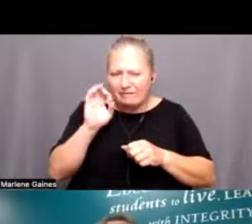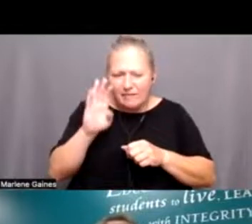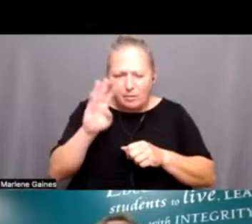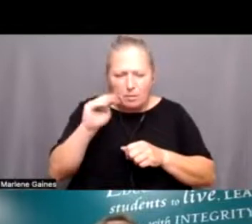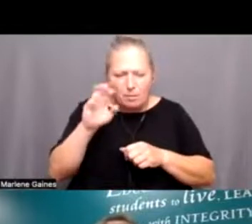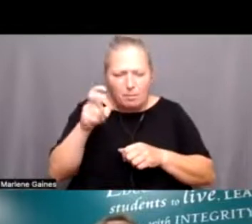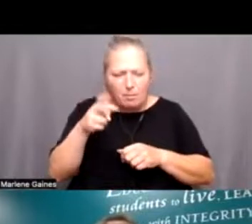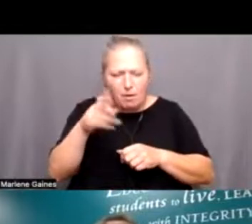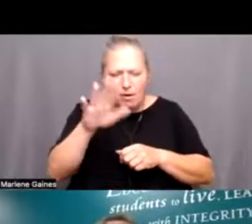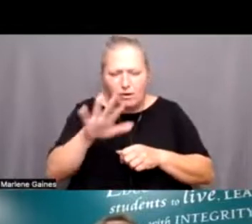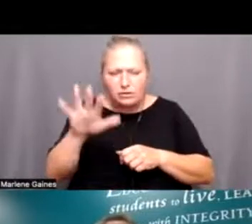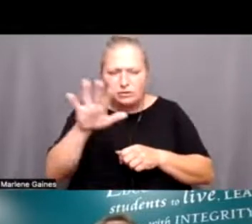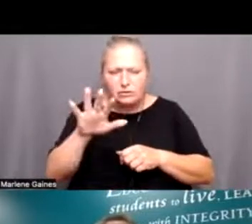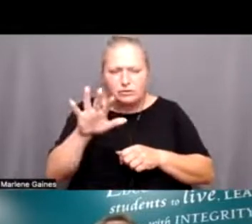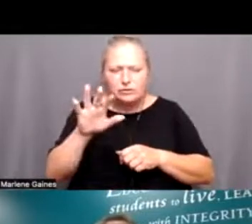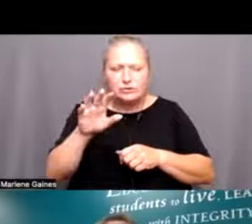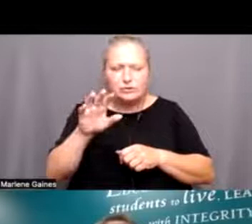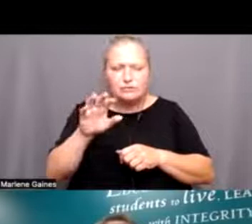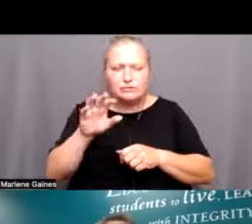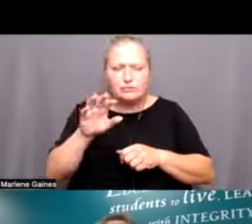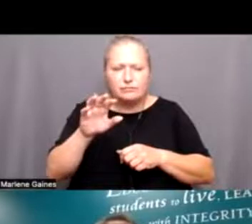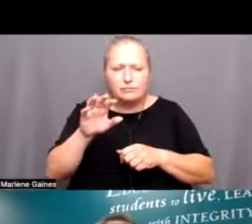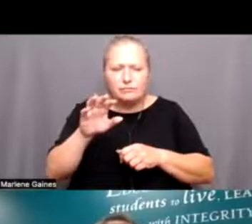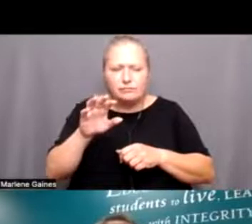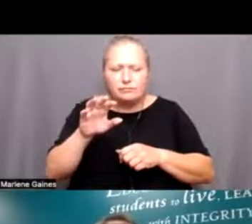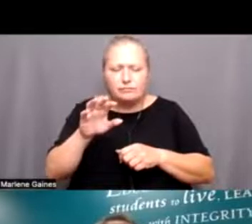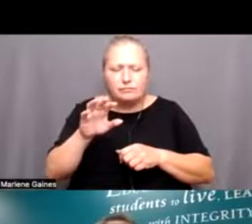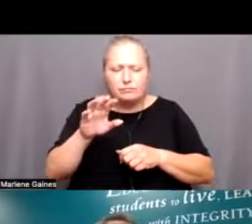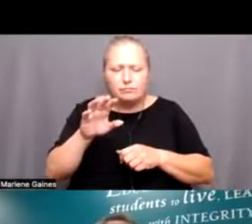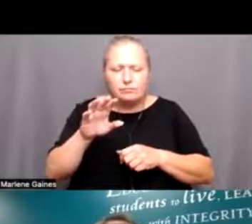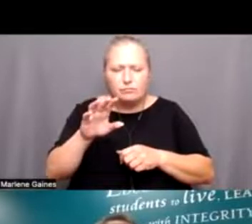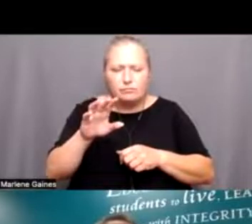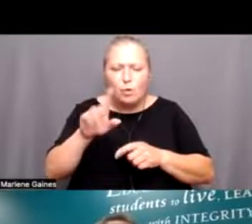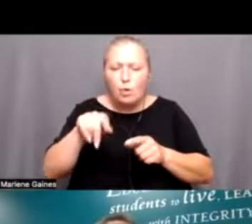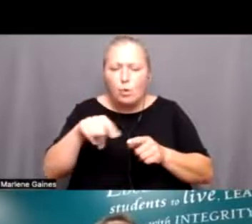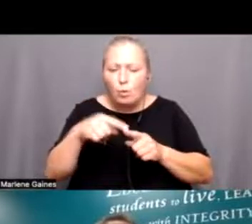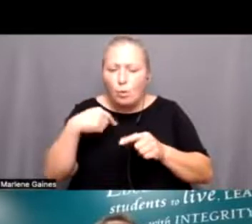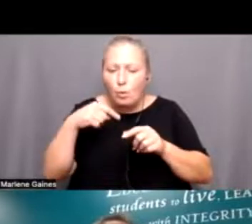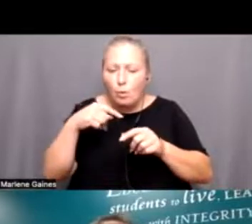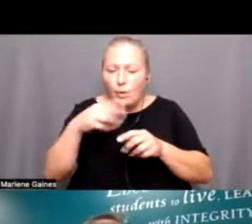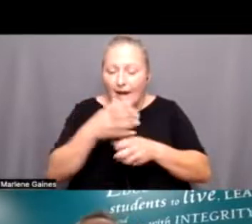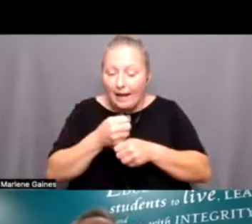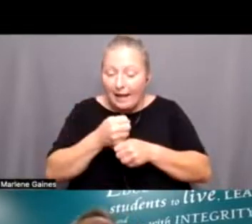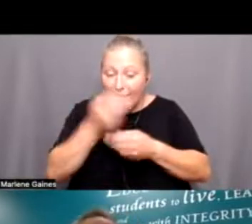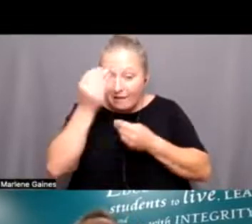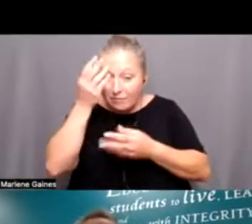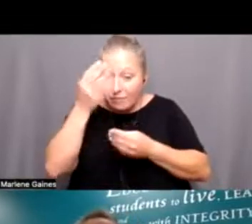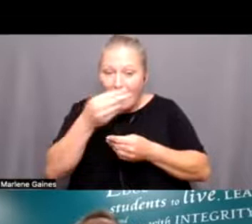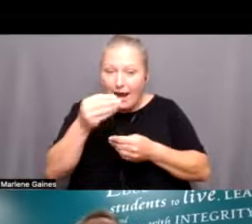March. And, how soon do we get all of that data? How soon do we start making decisions with it, et